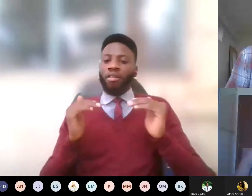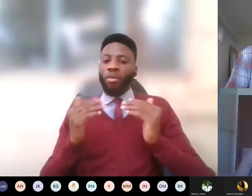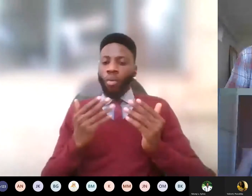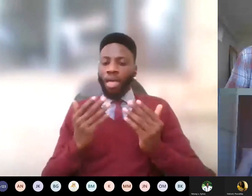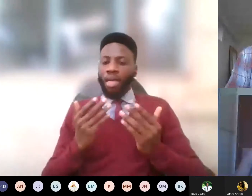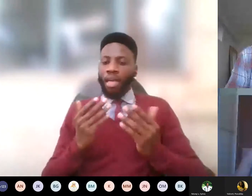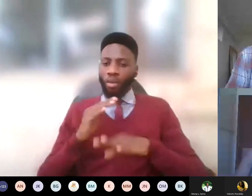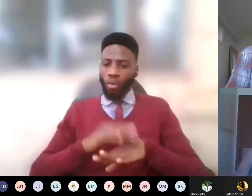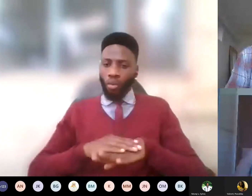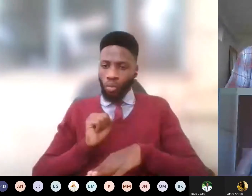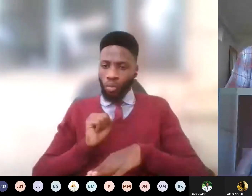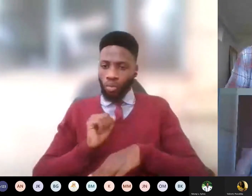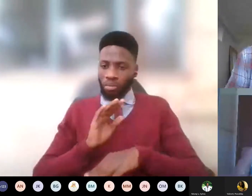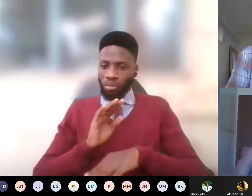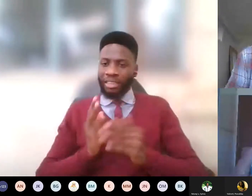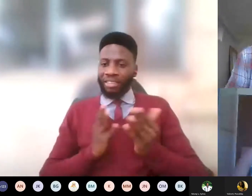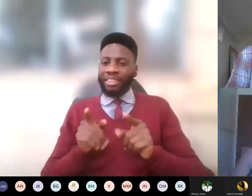them?